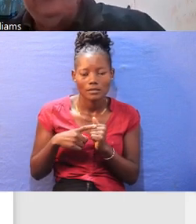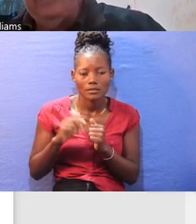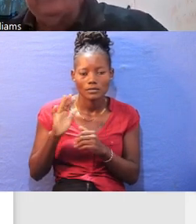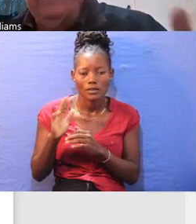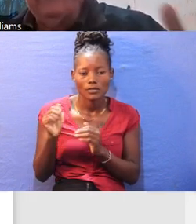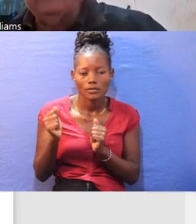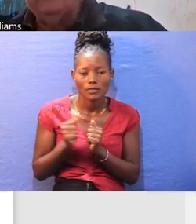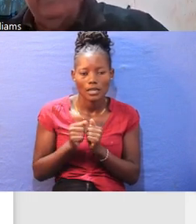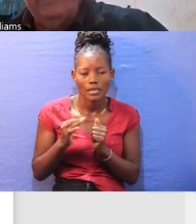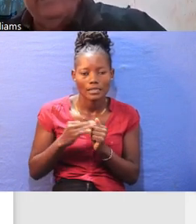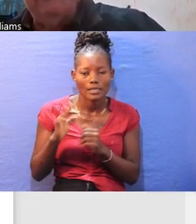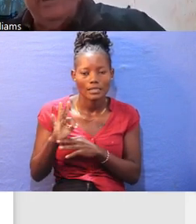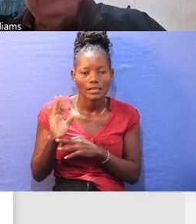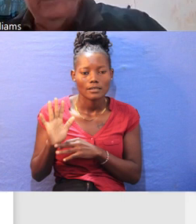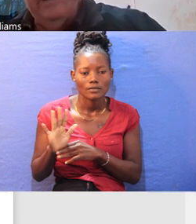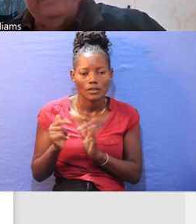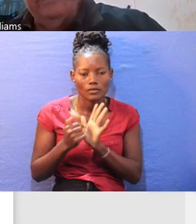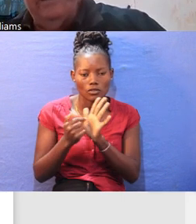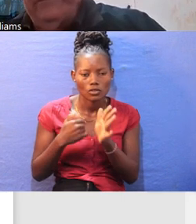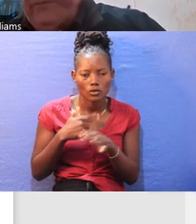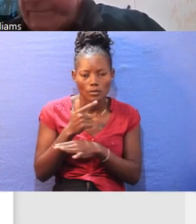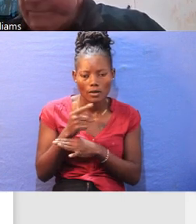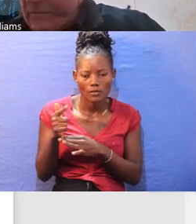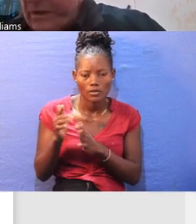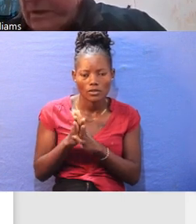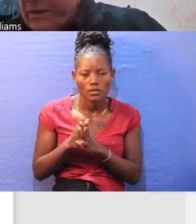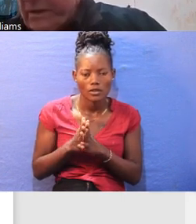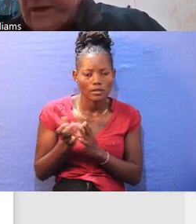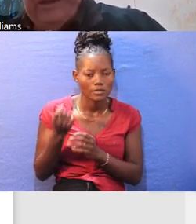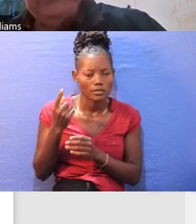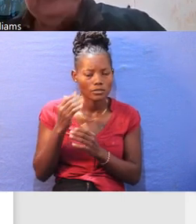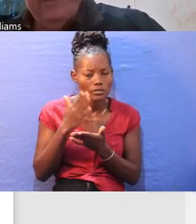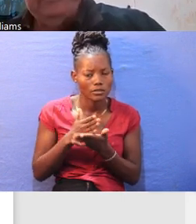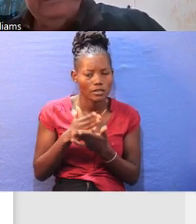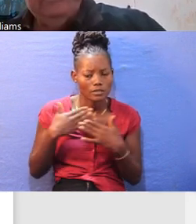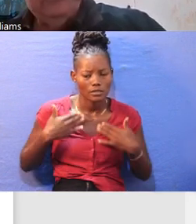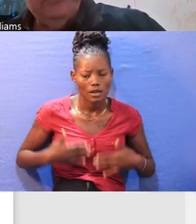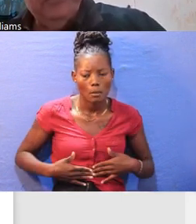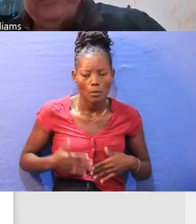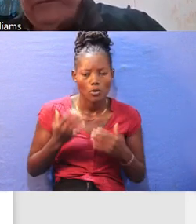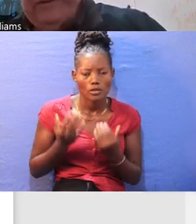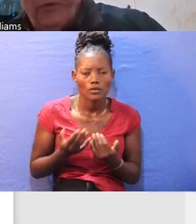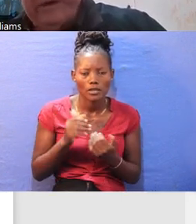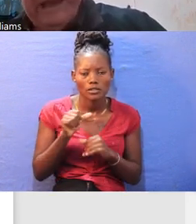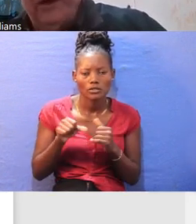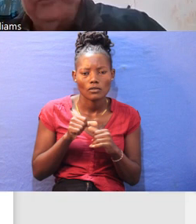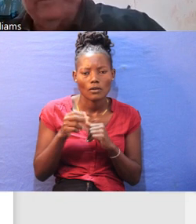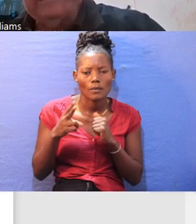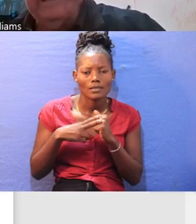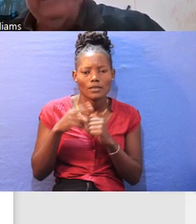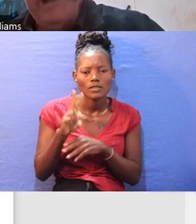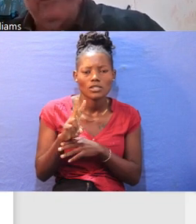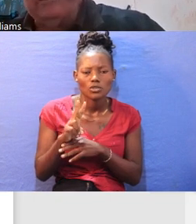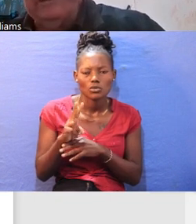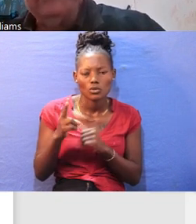and I think I've got this right, at a body weight of, I think 72 or 74 kilos, something